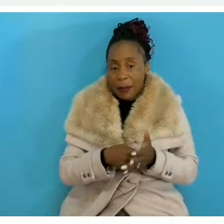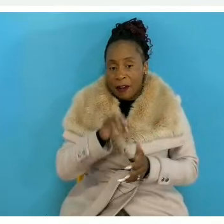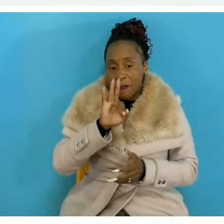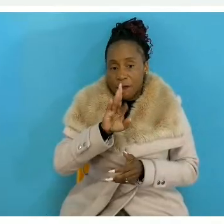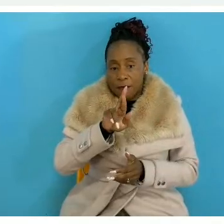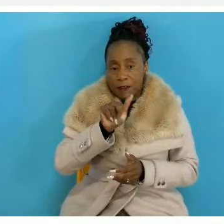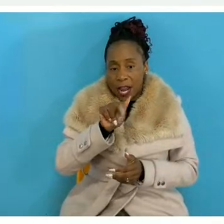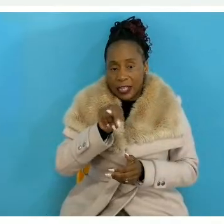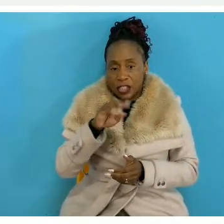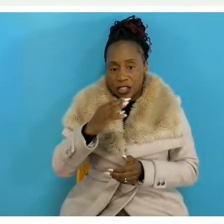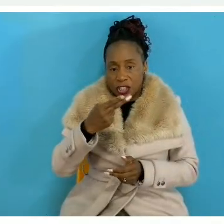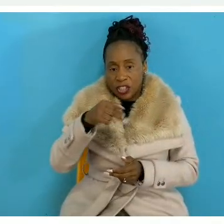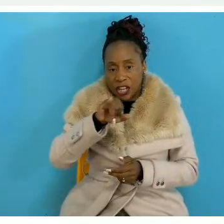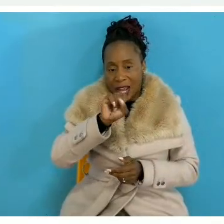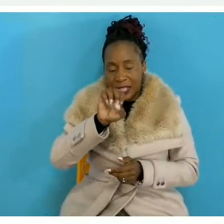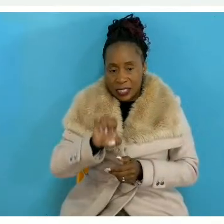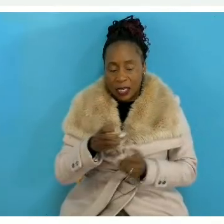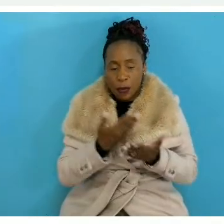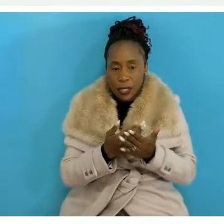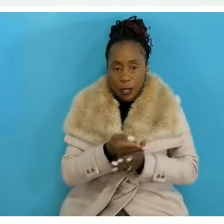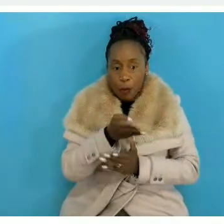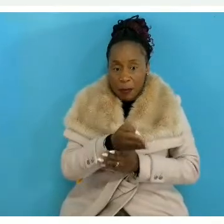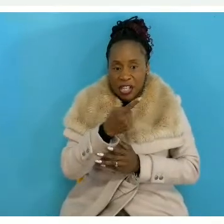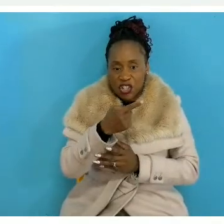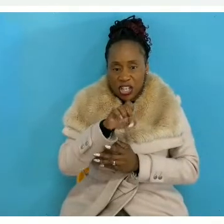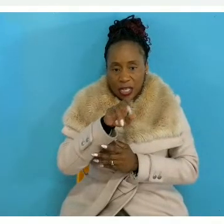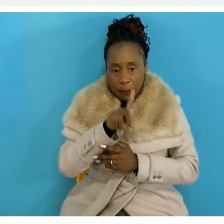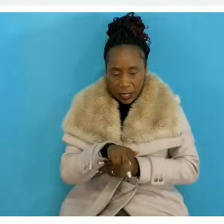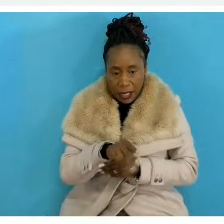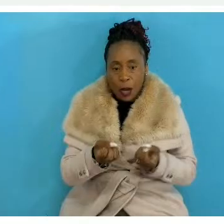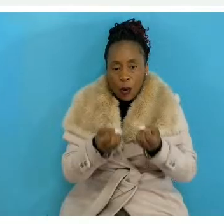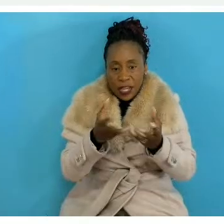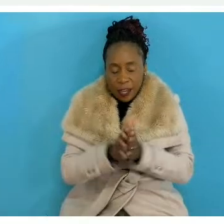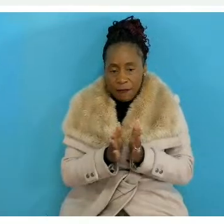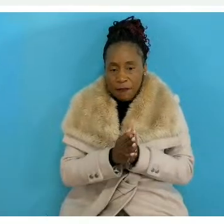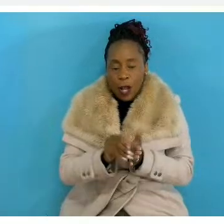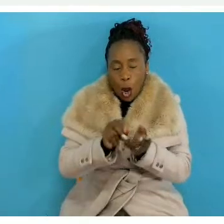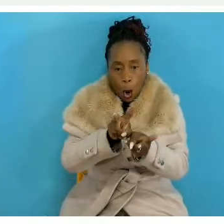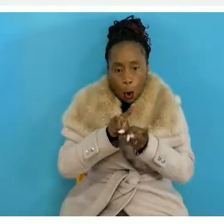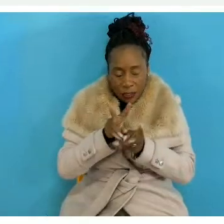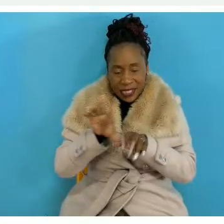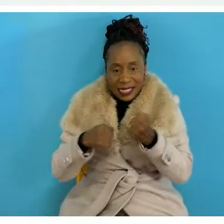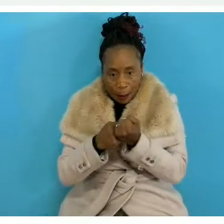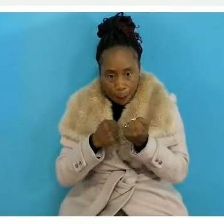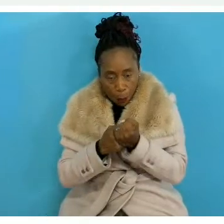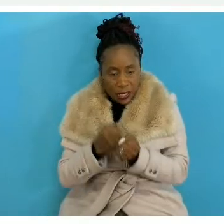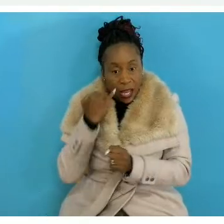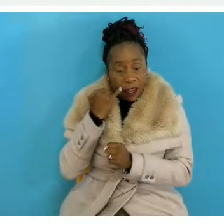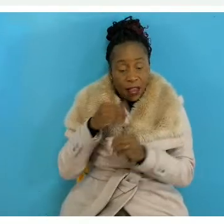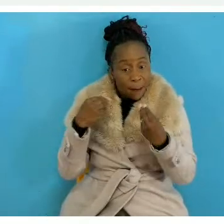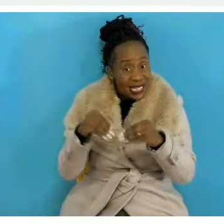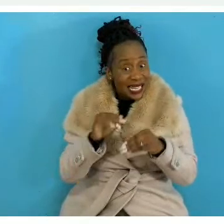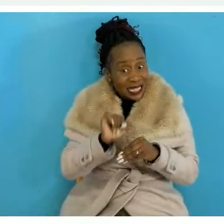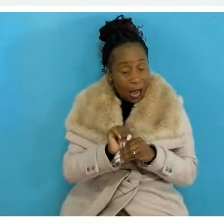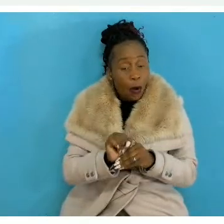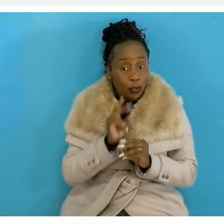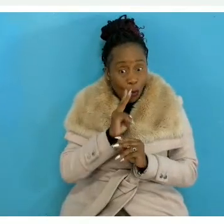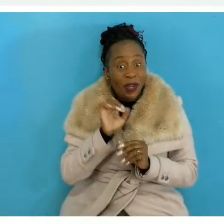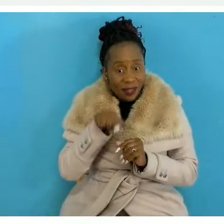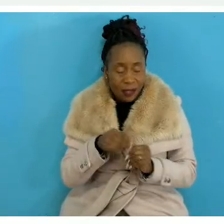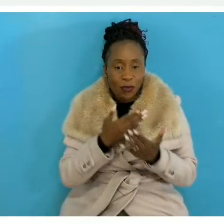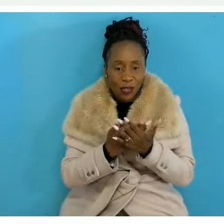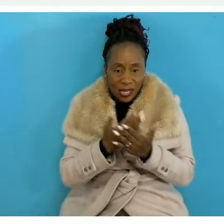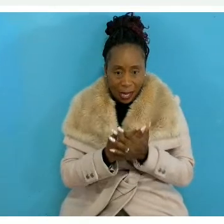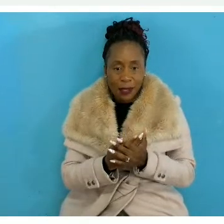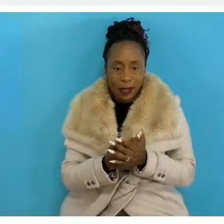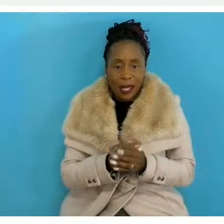business, you can go to GEP. We provide you with a loan funding support if your business is proven to be viable and you can